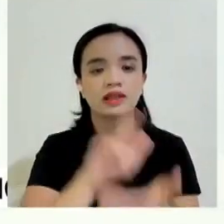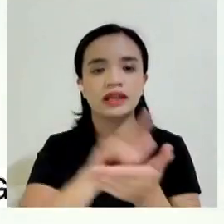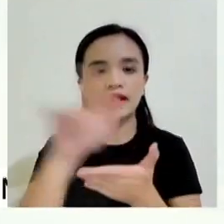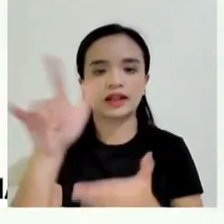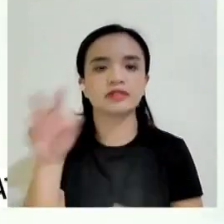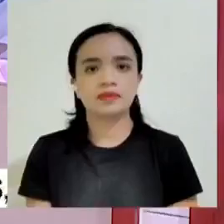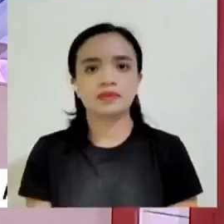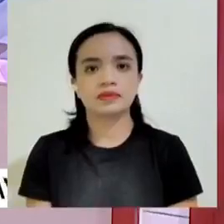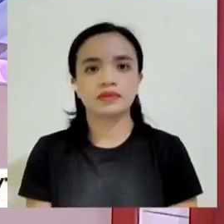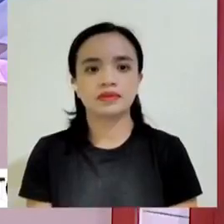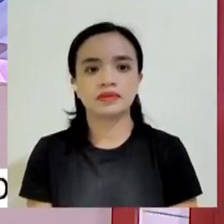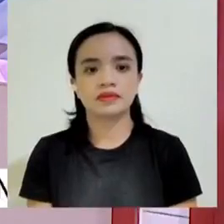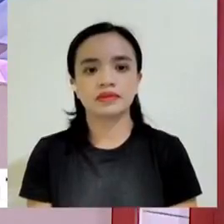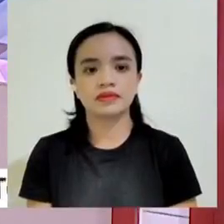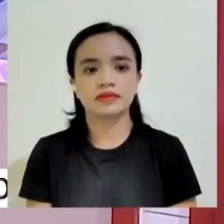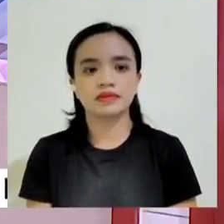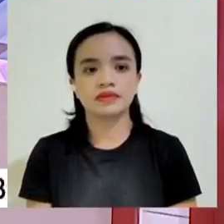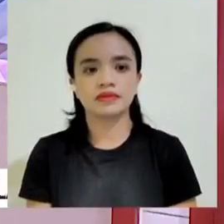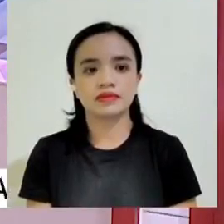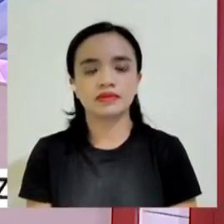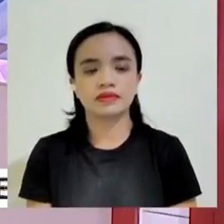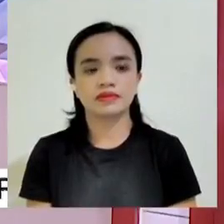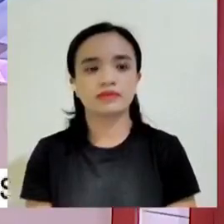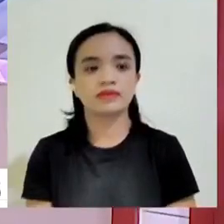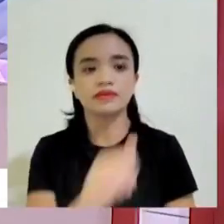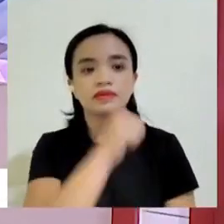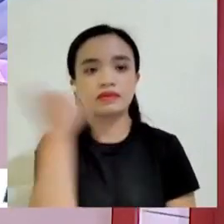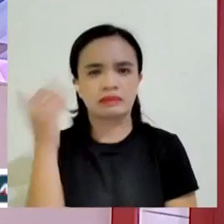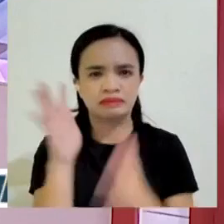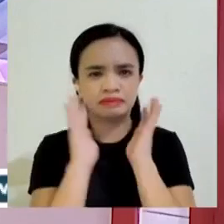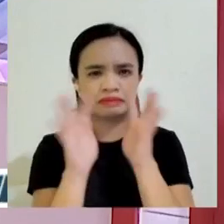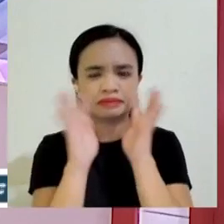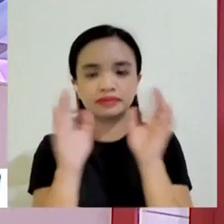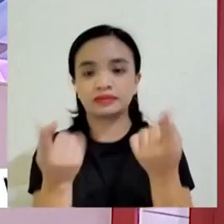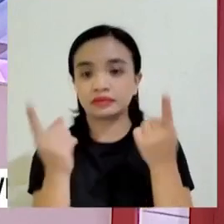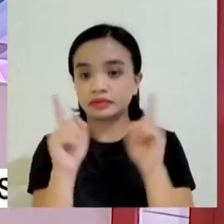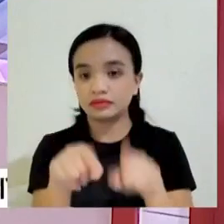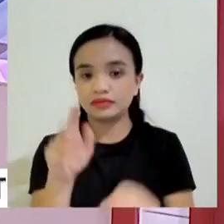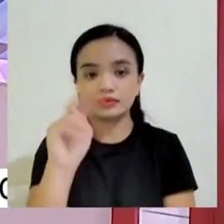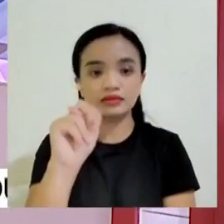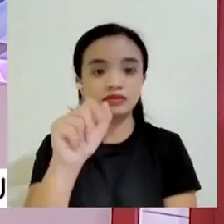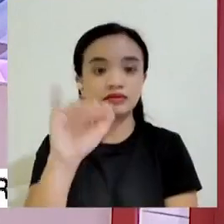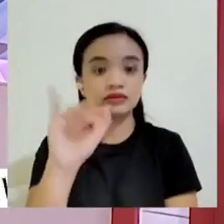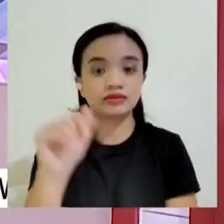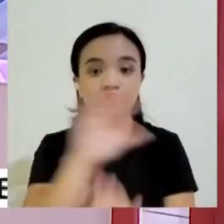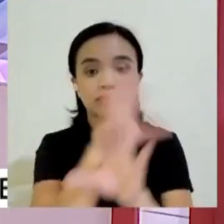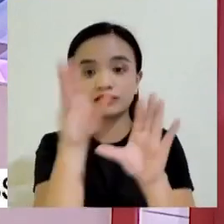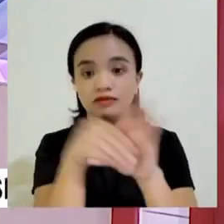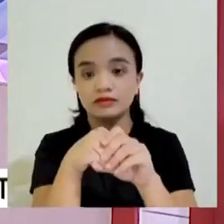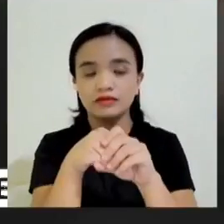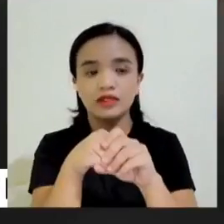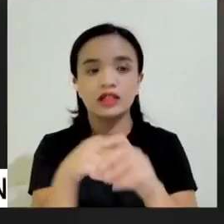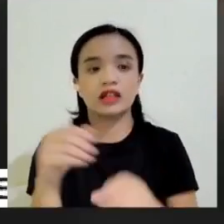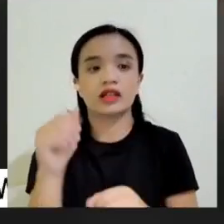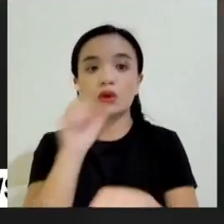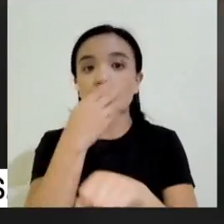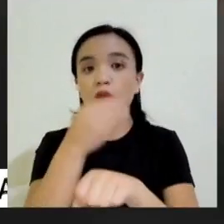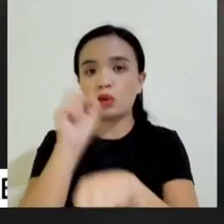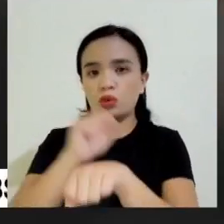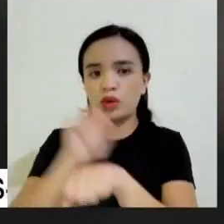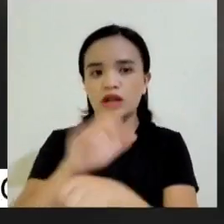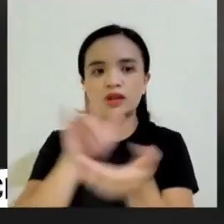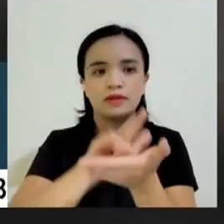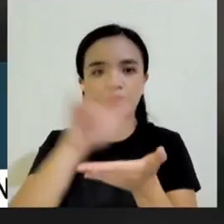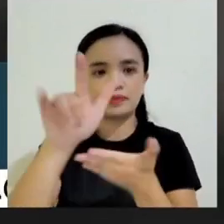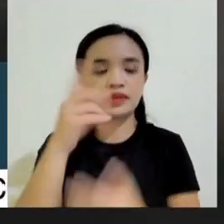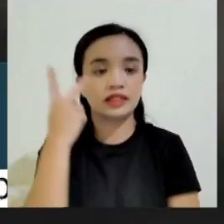News. Another embarrassing incident at the NAIA involving an airport employee. Airport authorities have